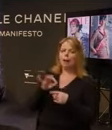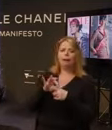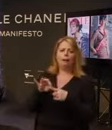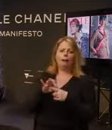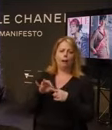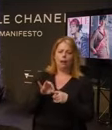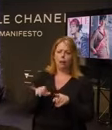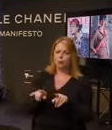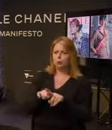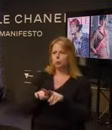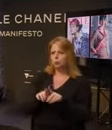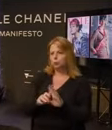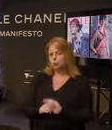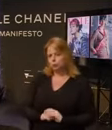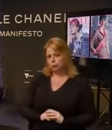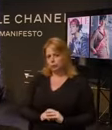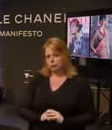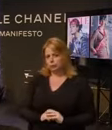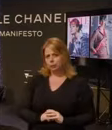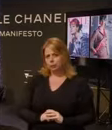too.